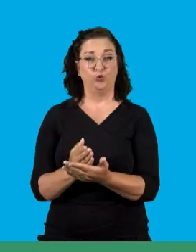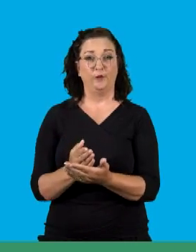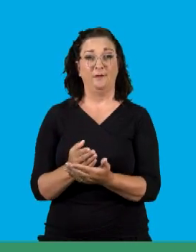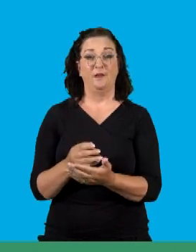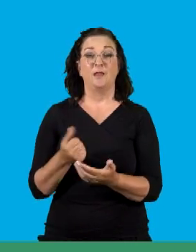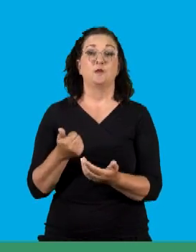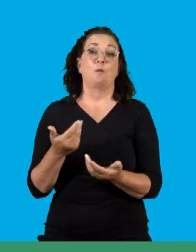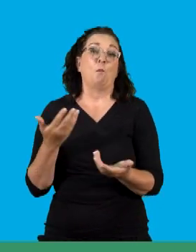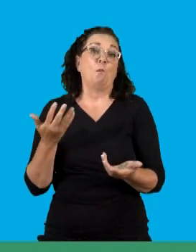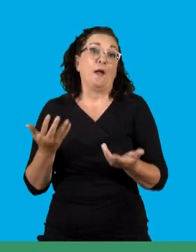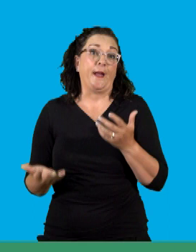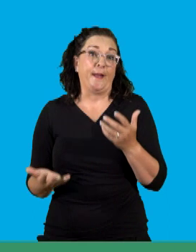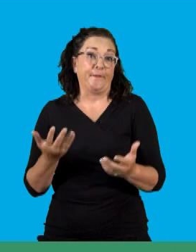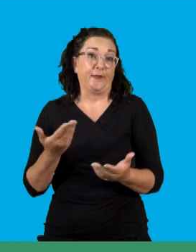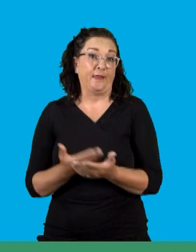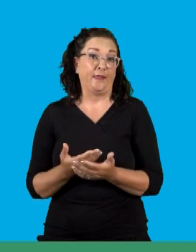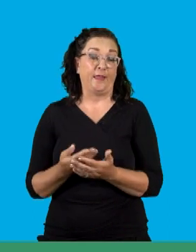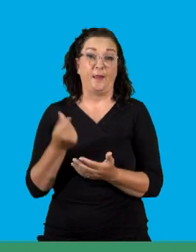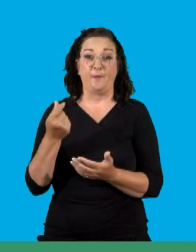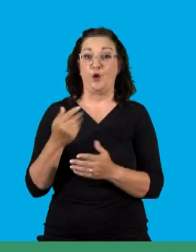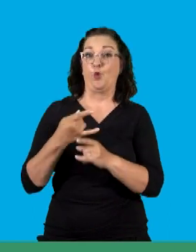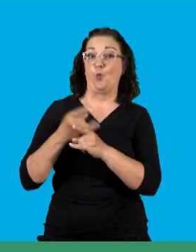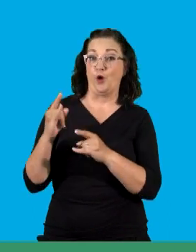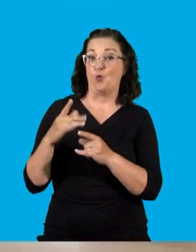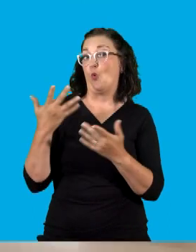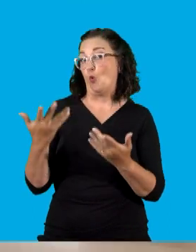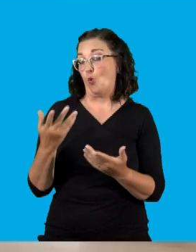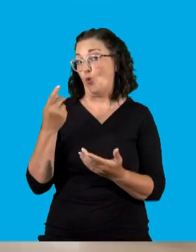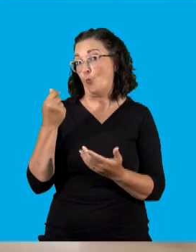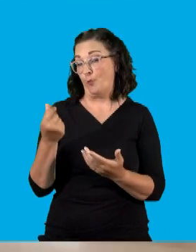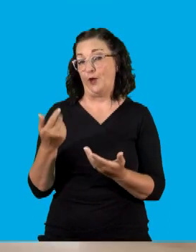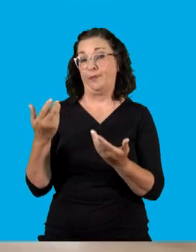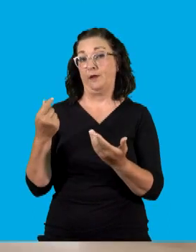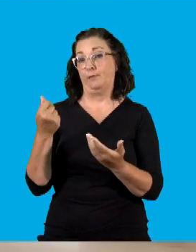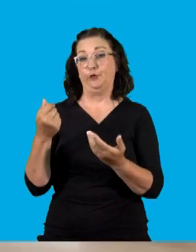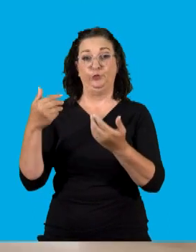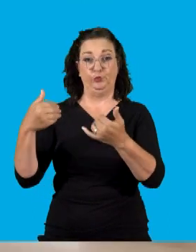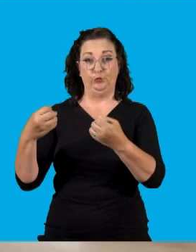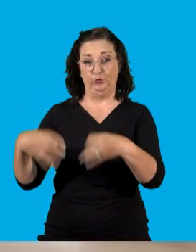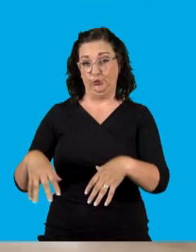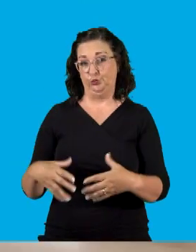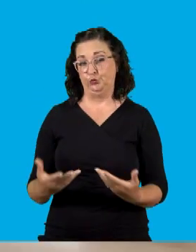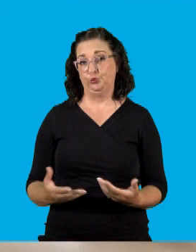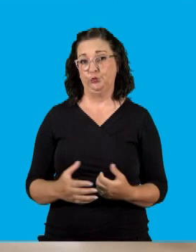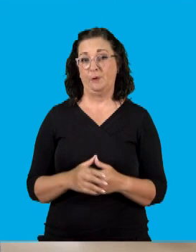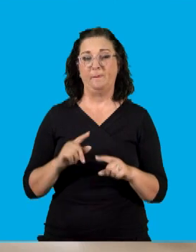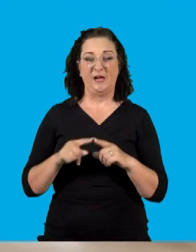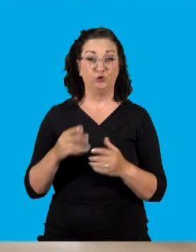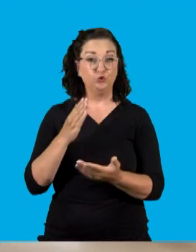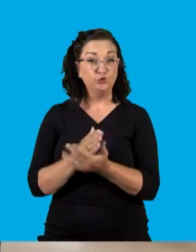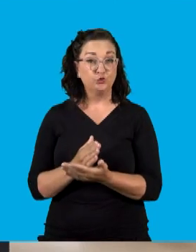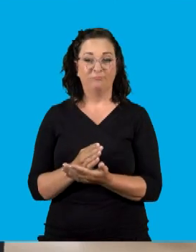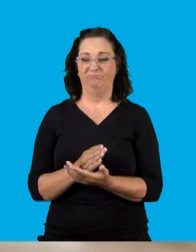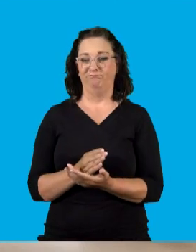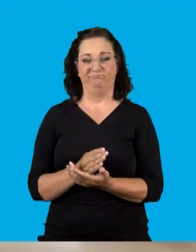do with probability. It's either you win or you lose. So when you gamble, you are betting on something that you are